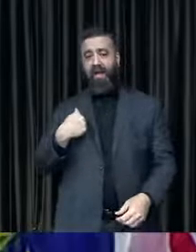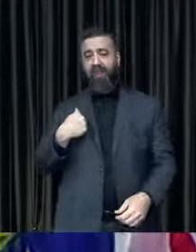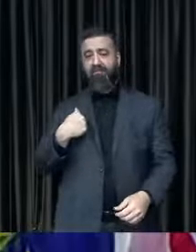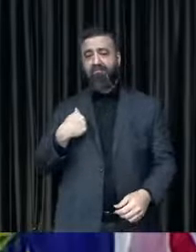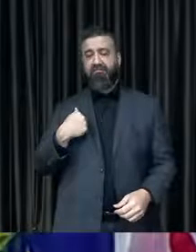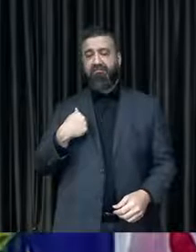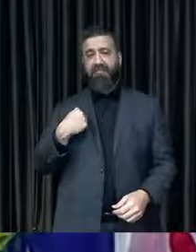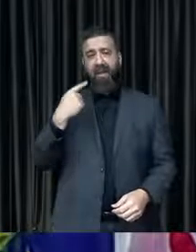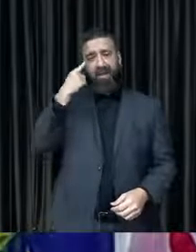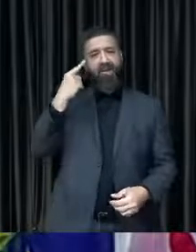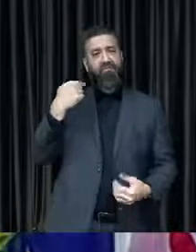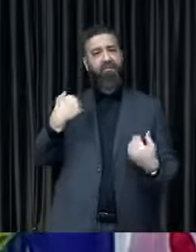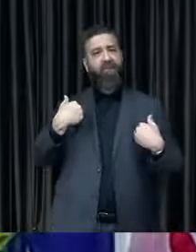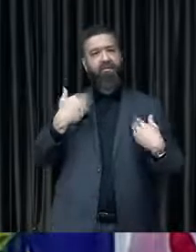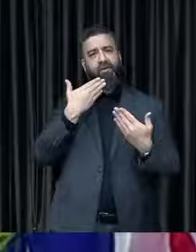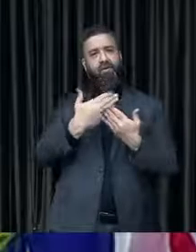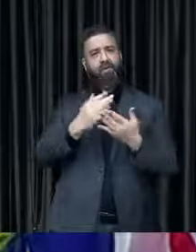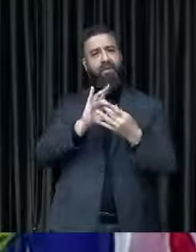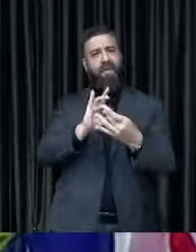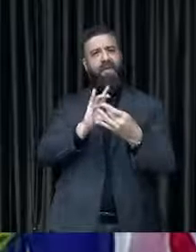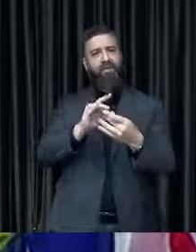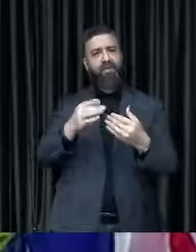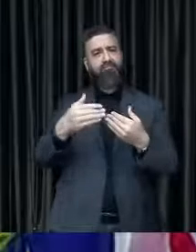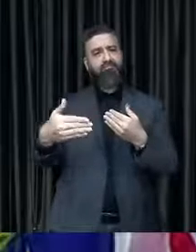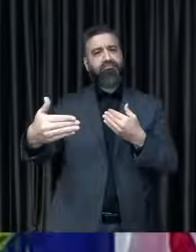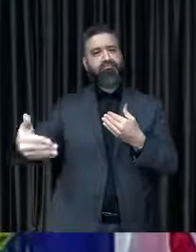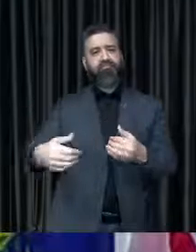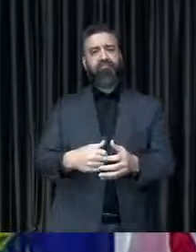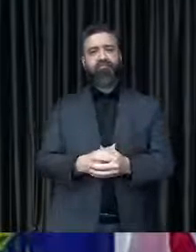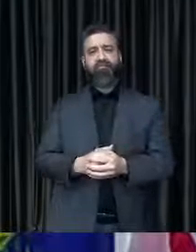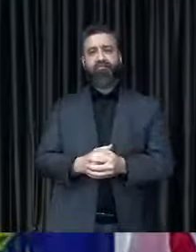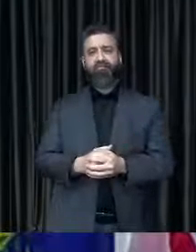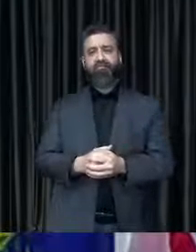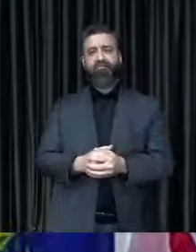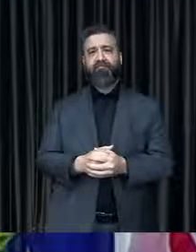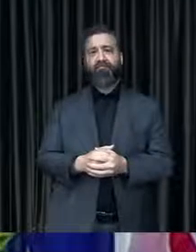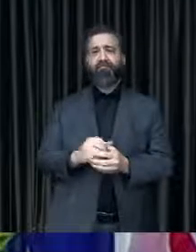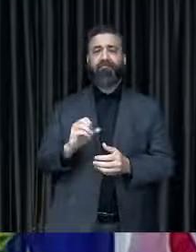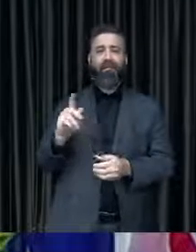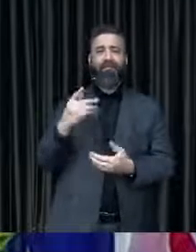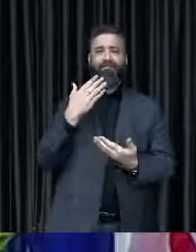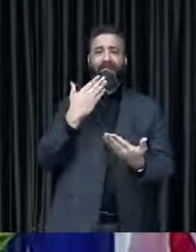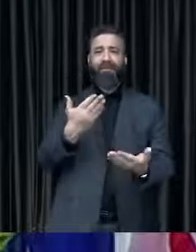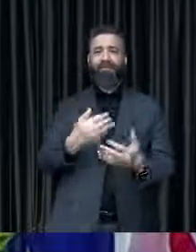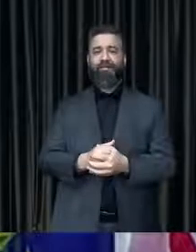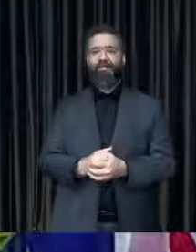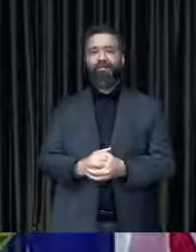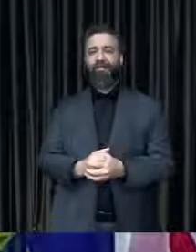certain we'll have a great relationship moving forward. Okay, thank you.